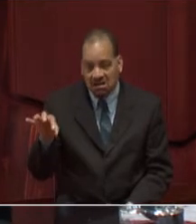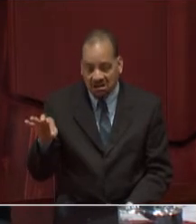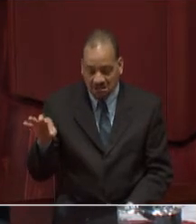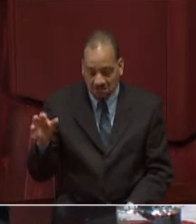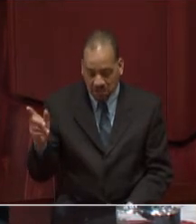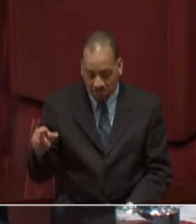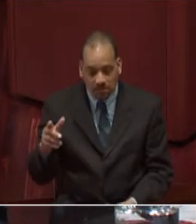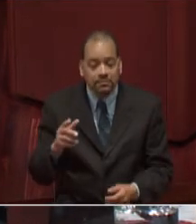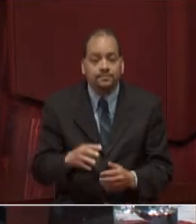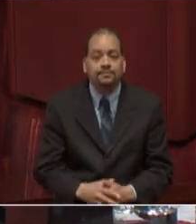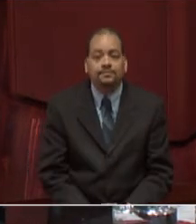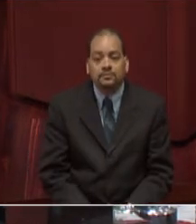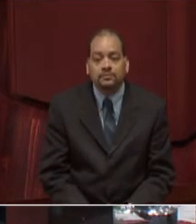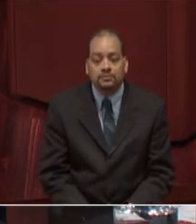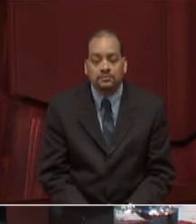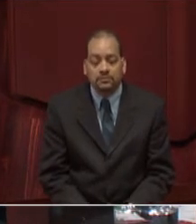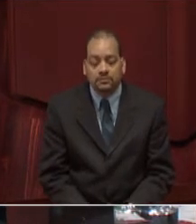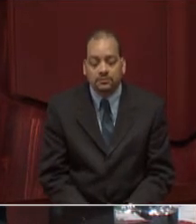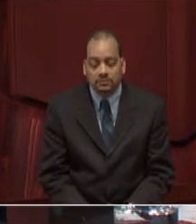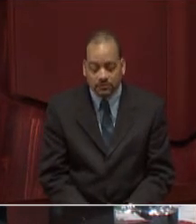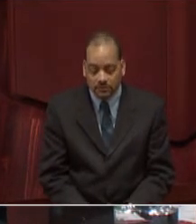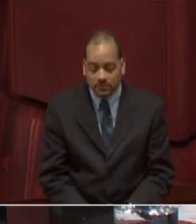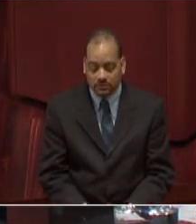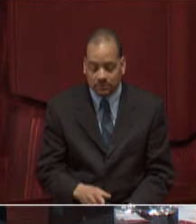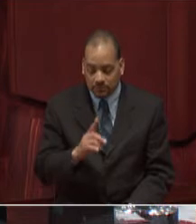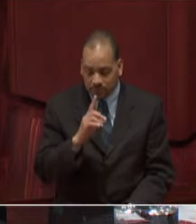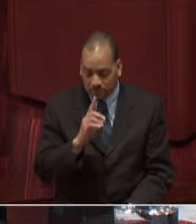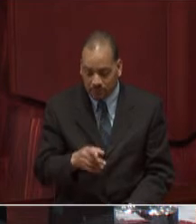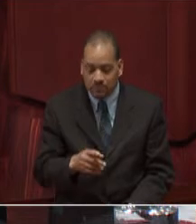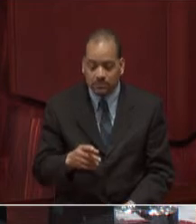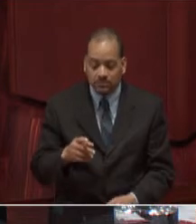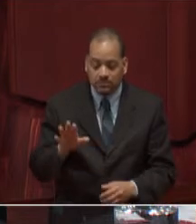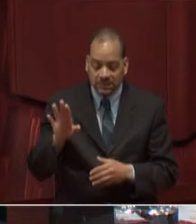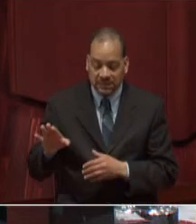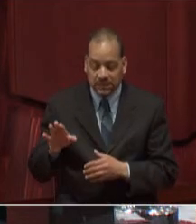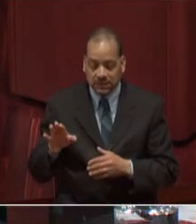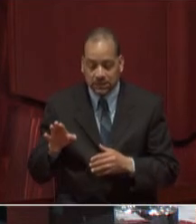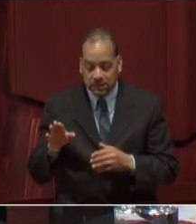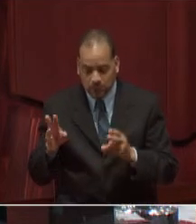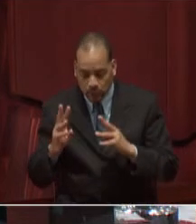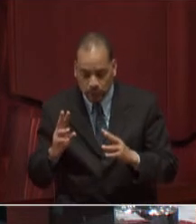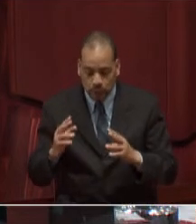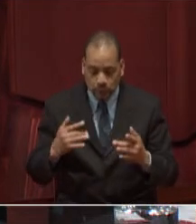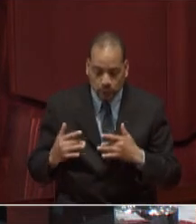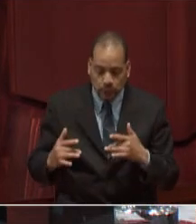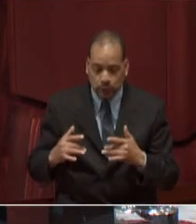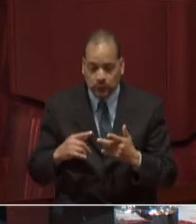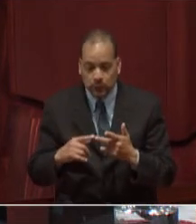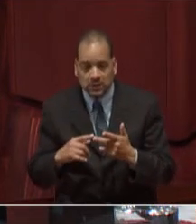that ultimately it was this concern and passion about stopping